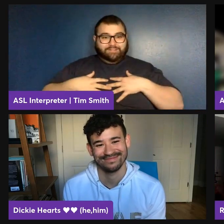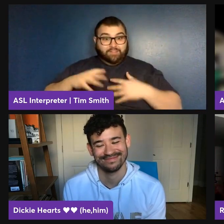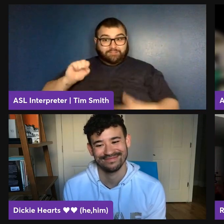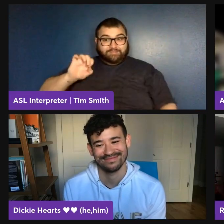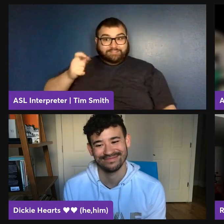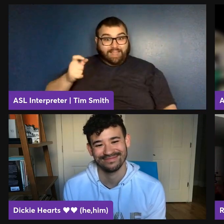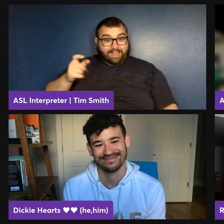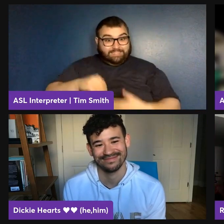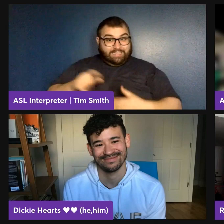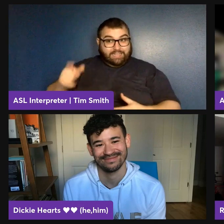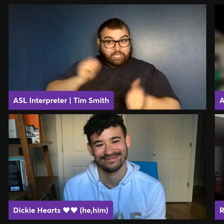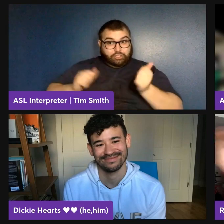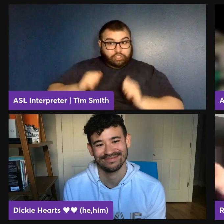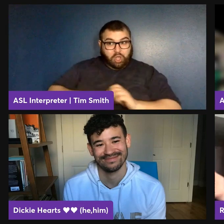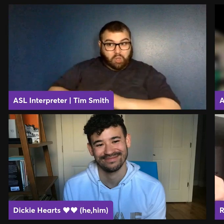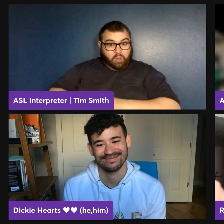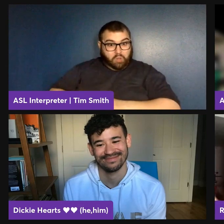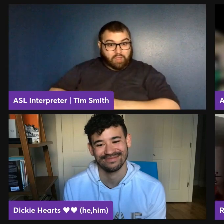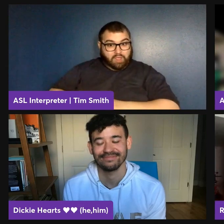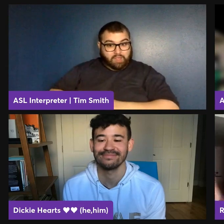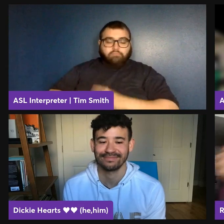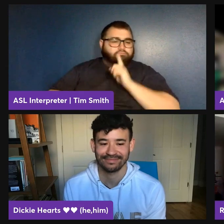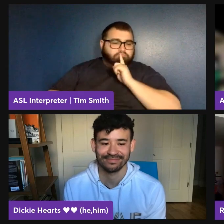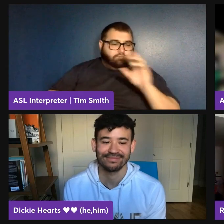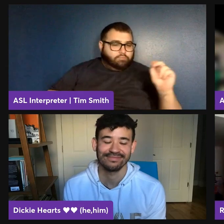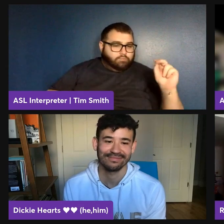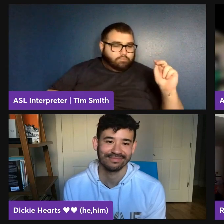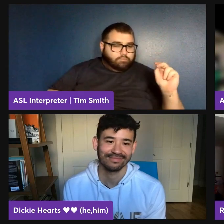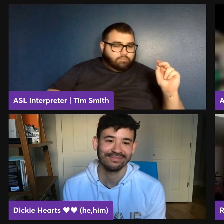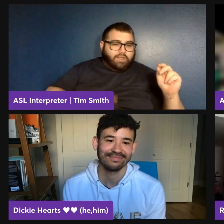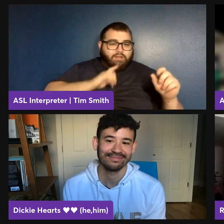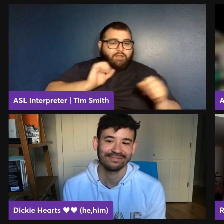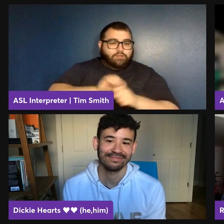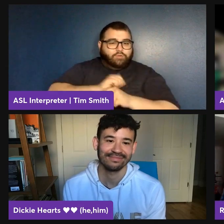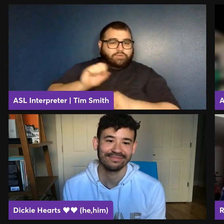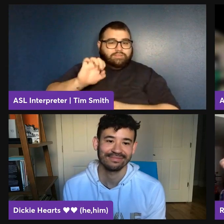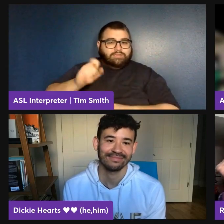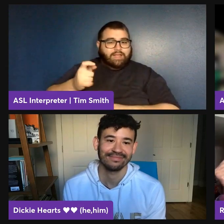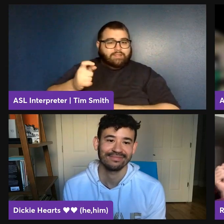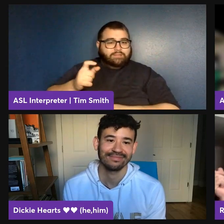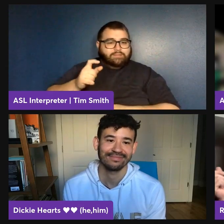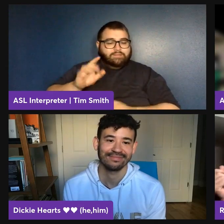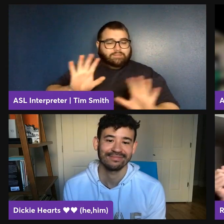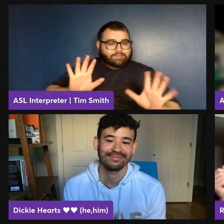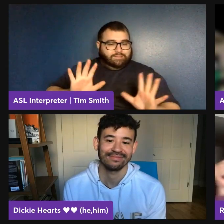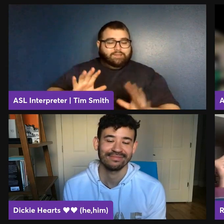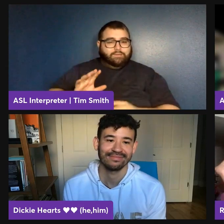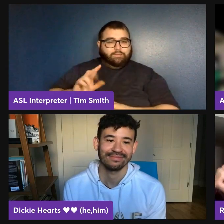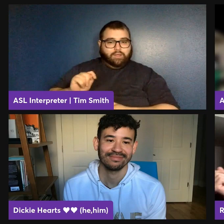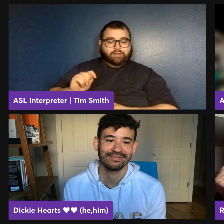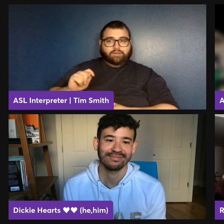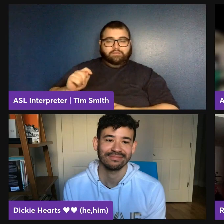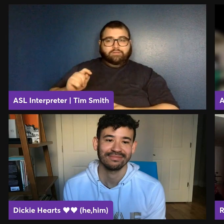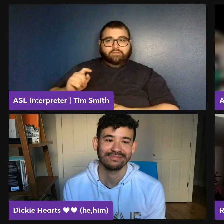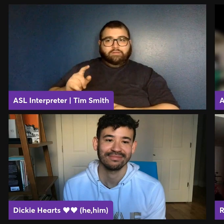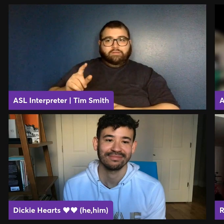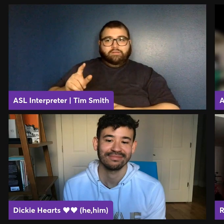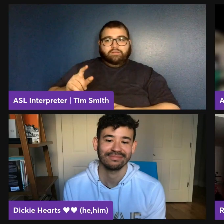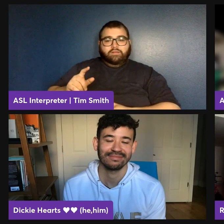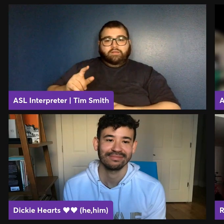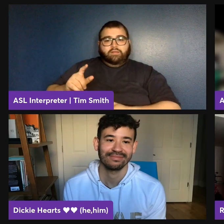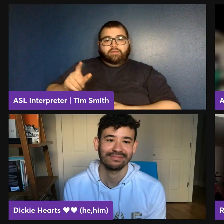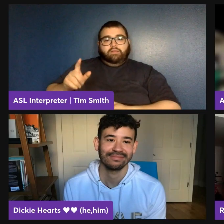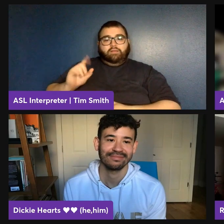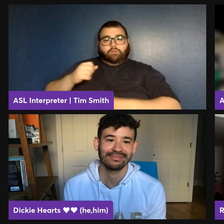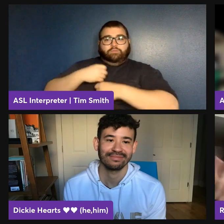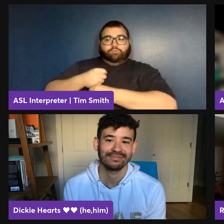in The Glass Menagerie. There was not literal sex, don't mistake me, but that was a production that Sam Gold